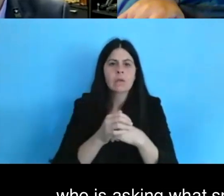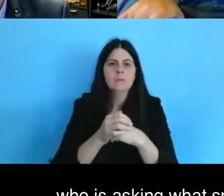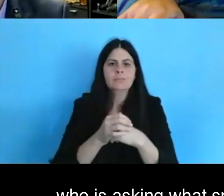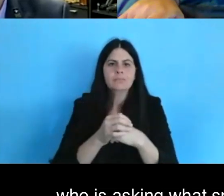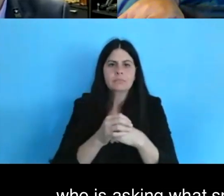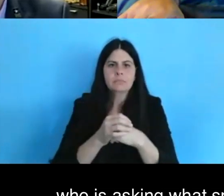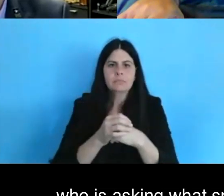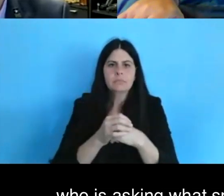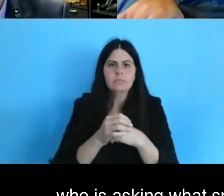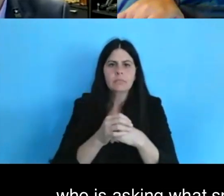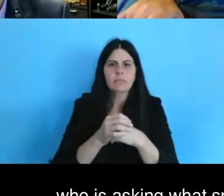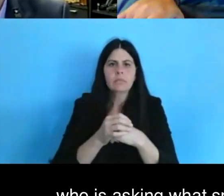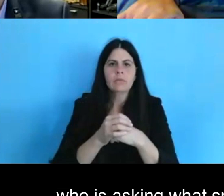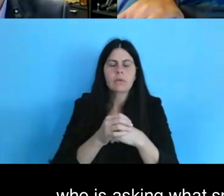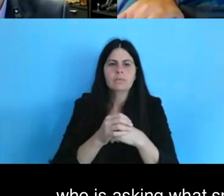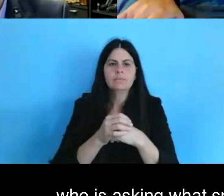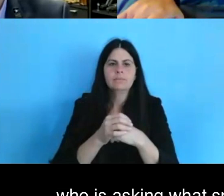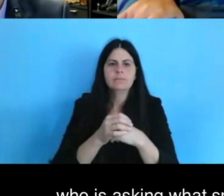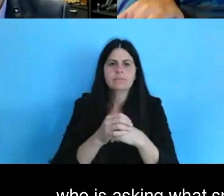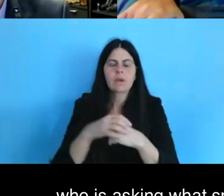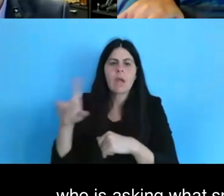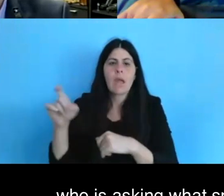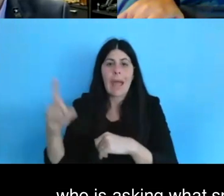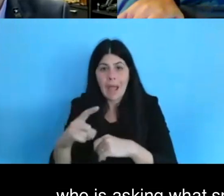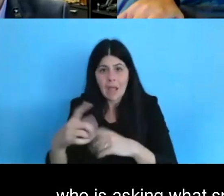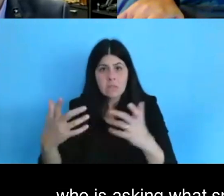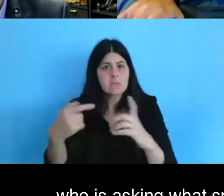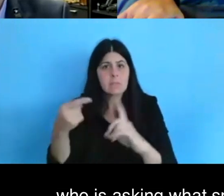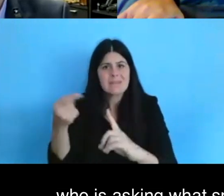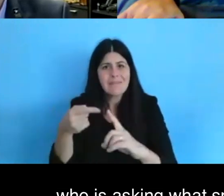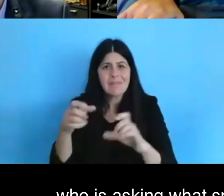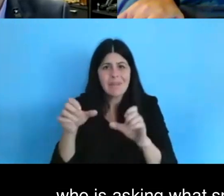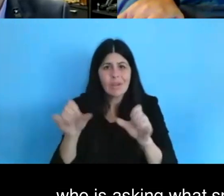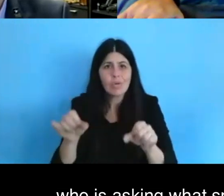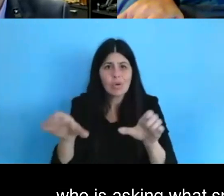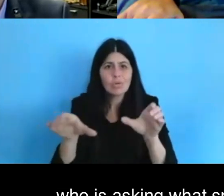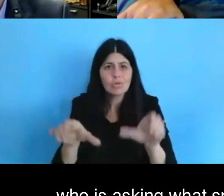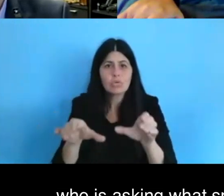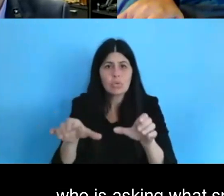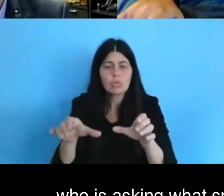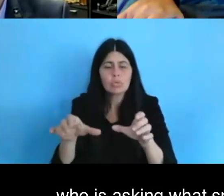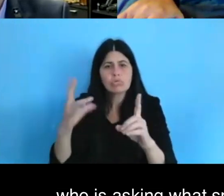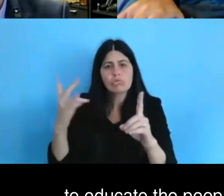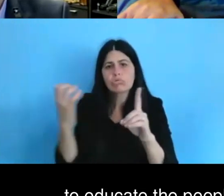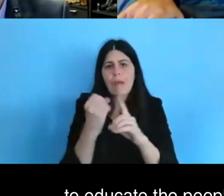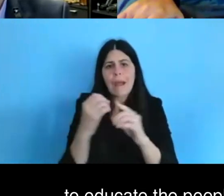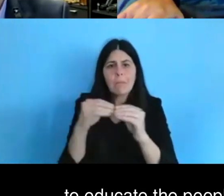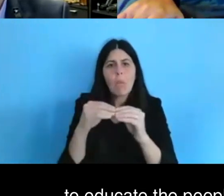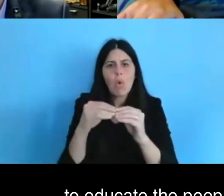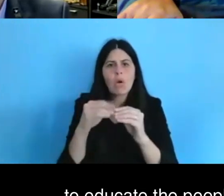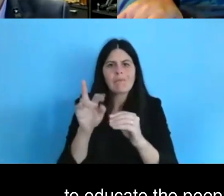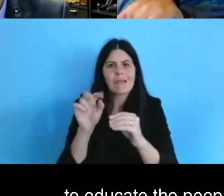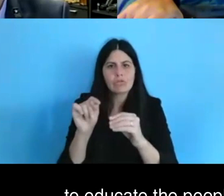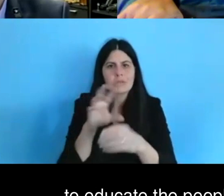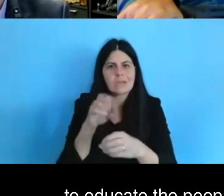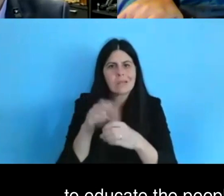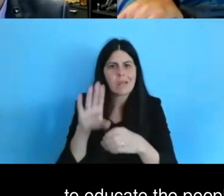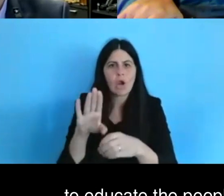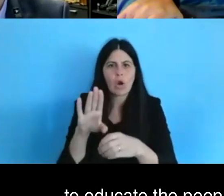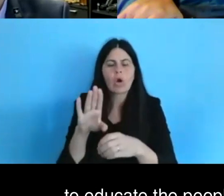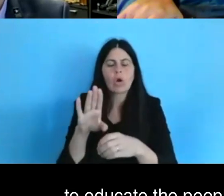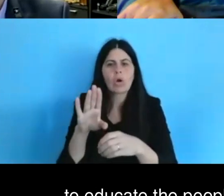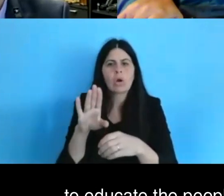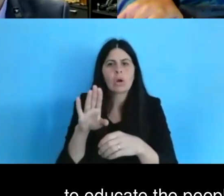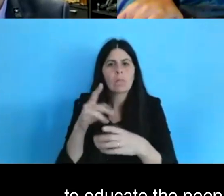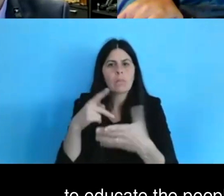could they do to attract more veterans to their programs, but also to educate the people running